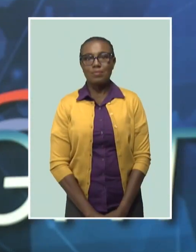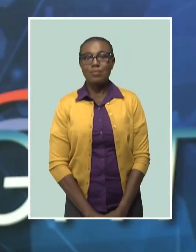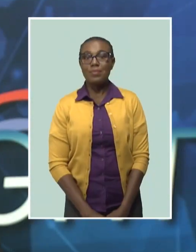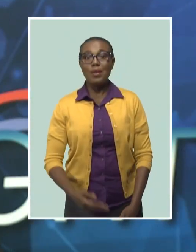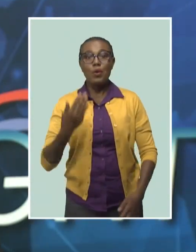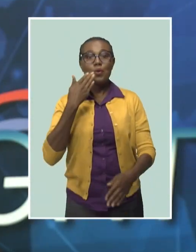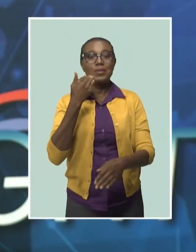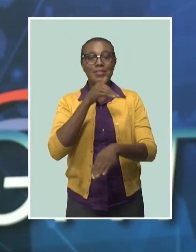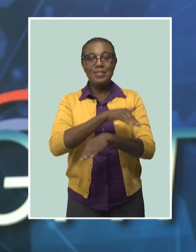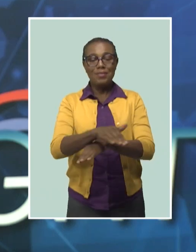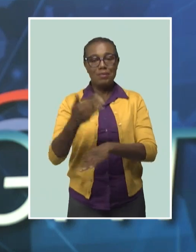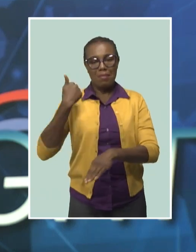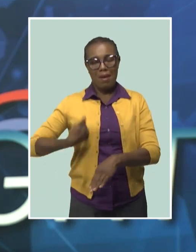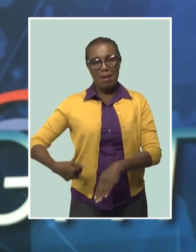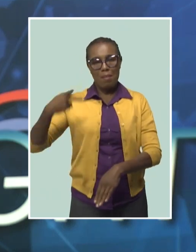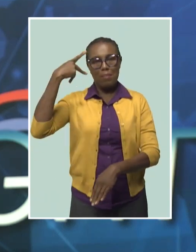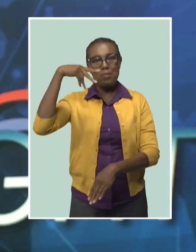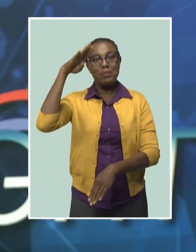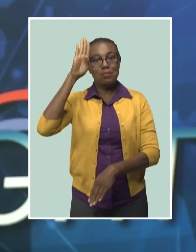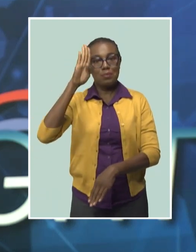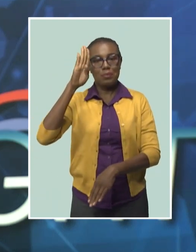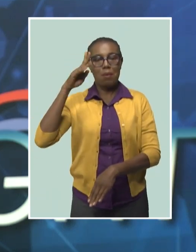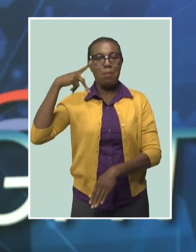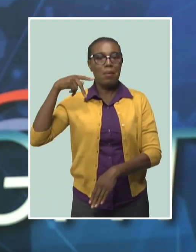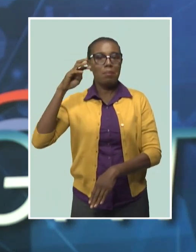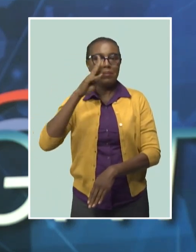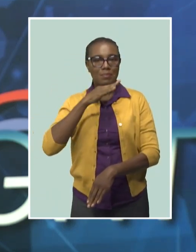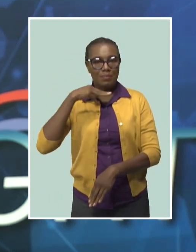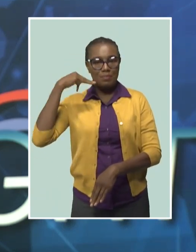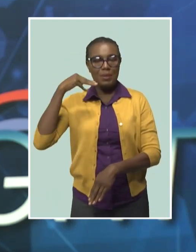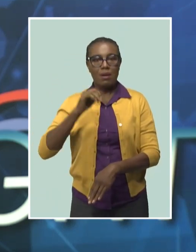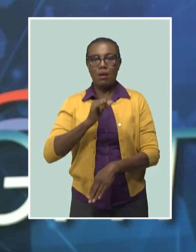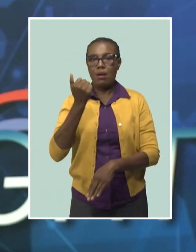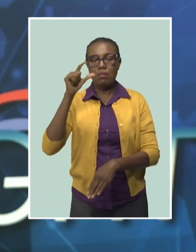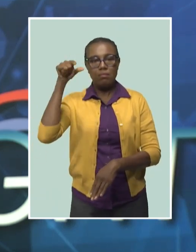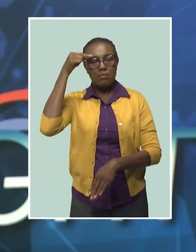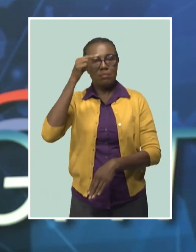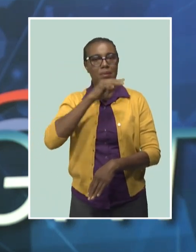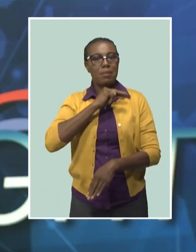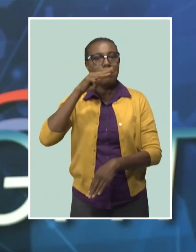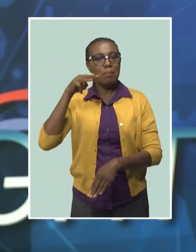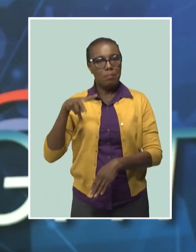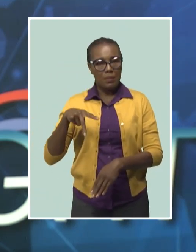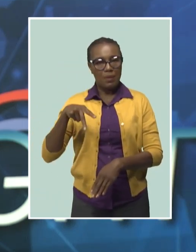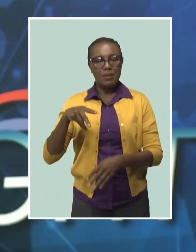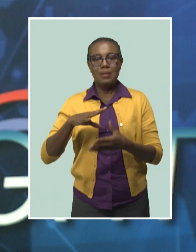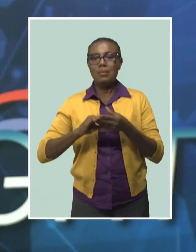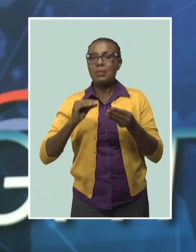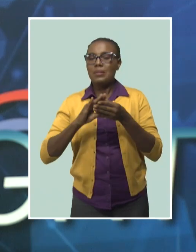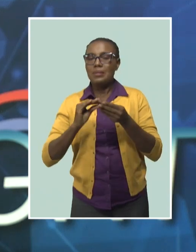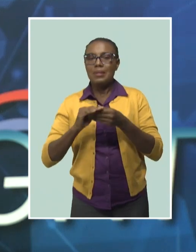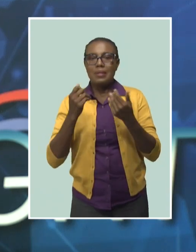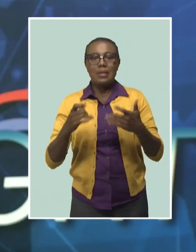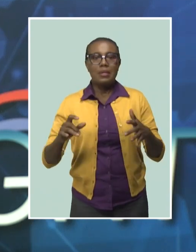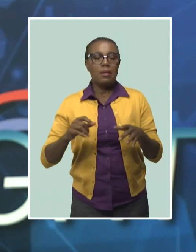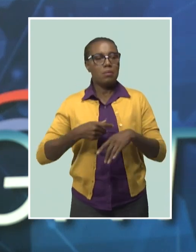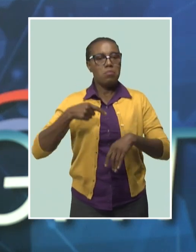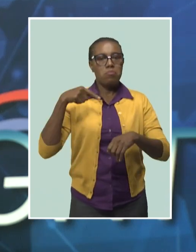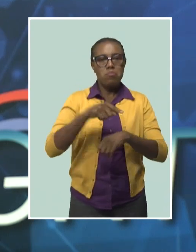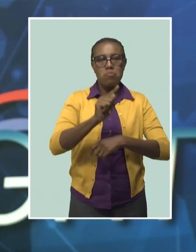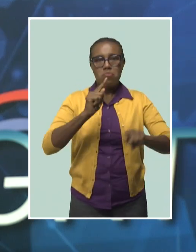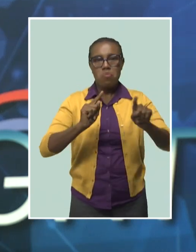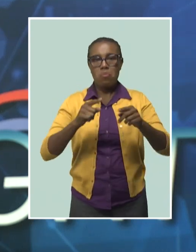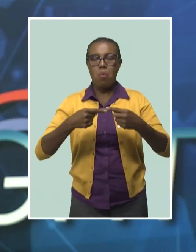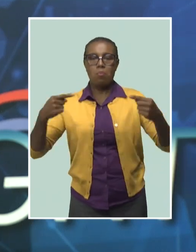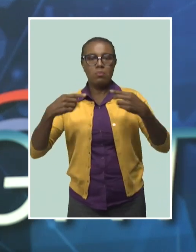Good evening, I'm Pearson Bowen. Prime Minister Mia Motley and several government MPs have been countering several charges levelled by the